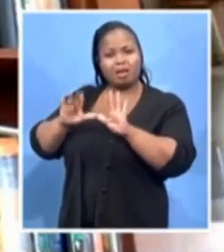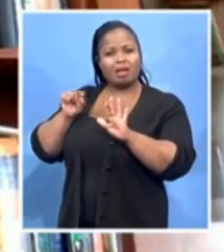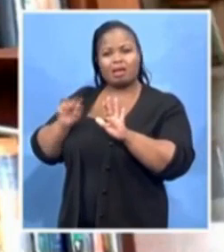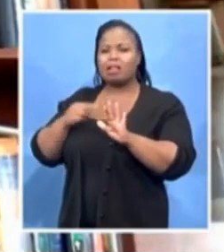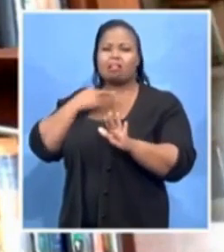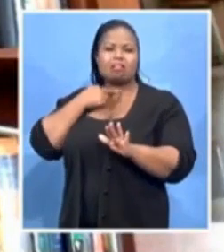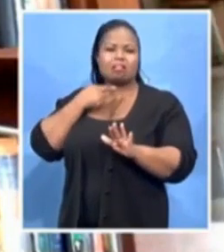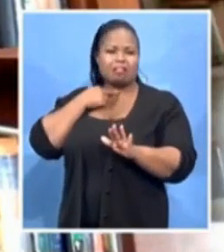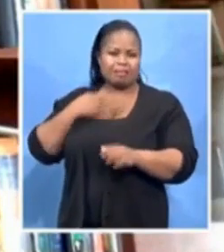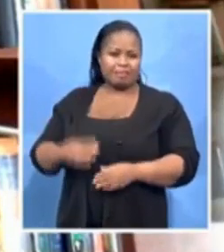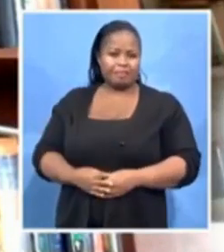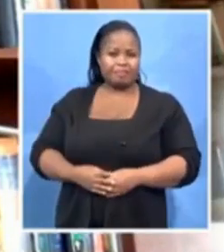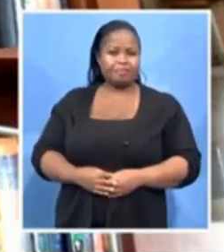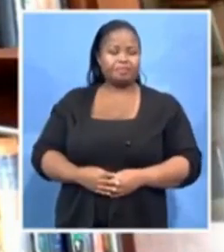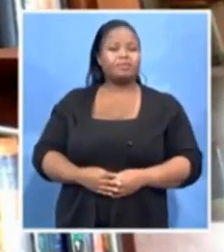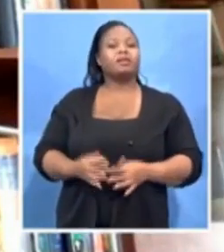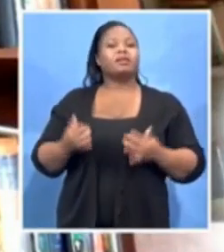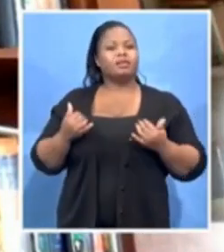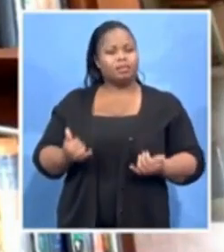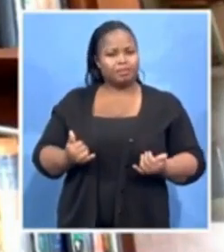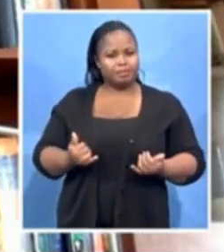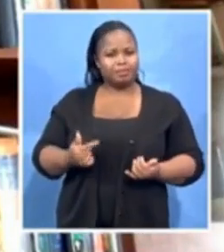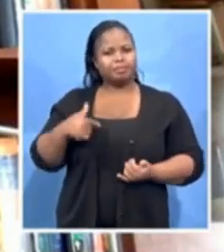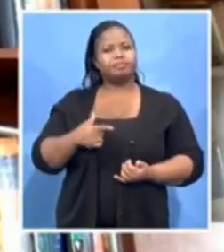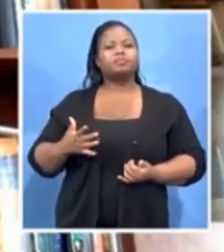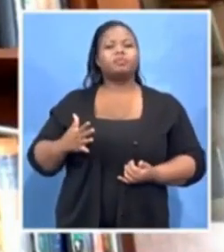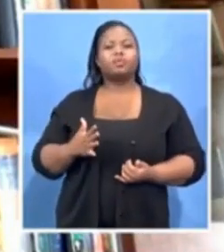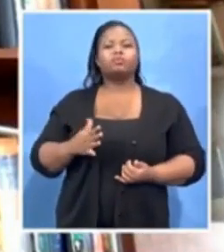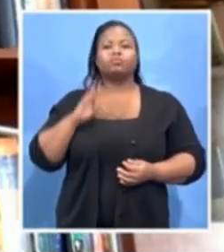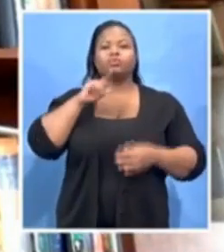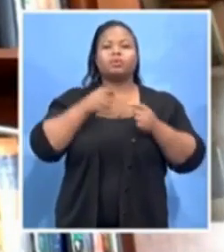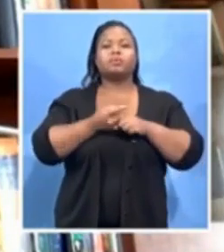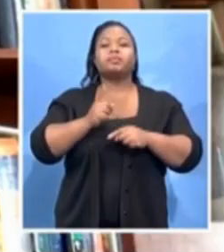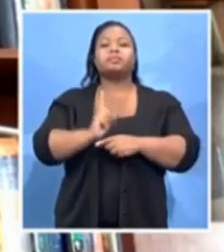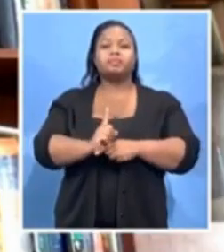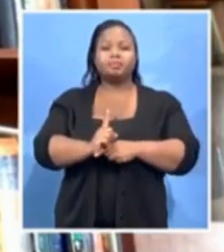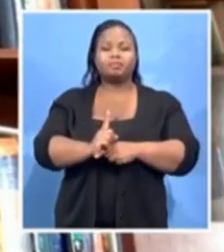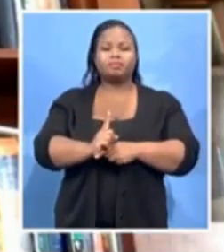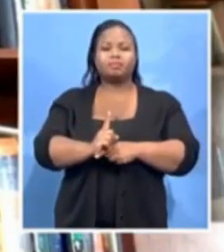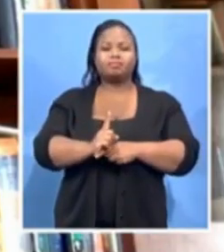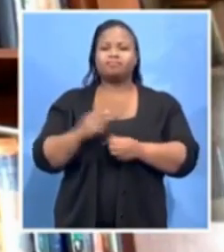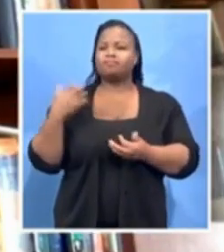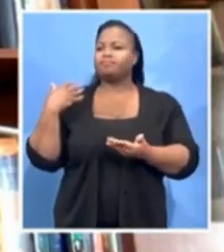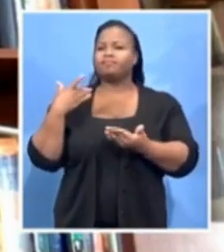me to the question of how Africa was then divided.